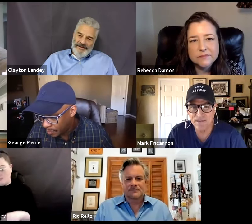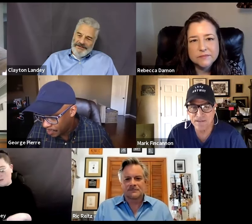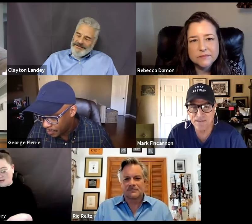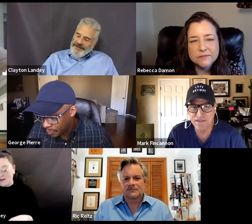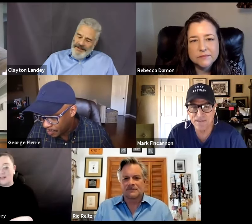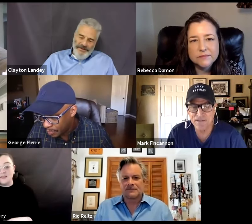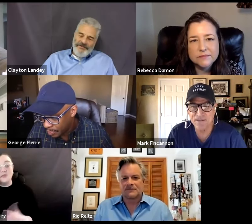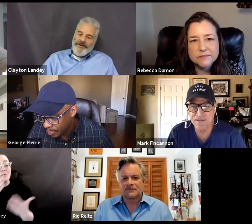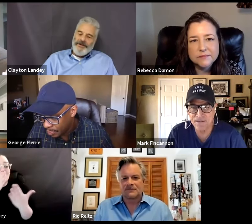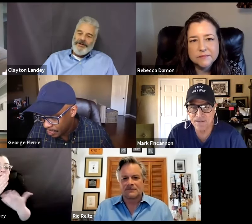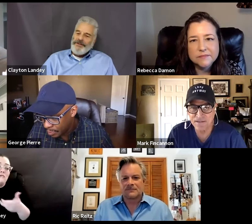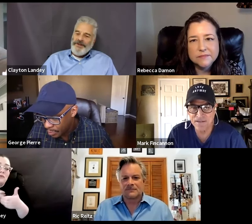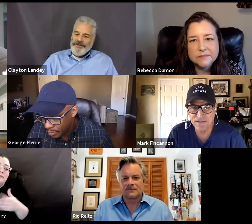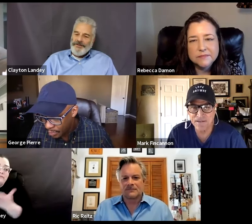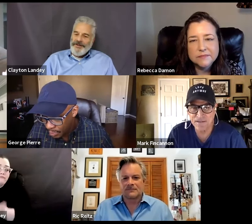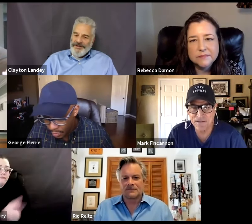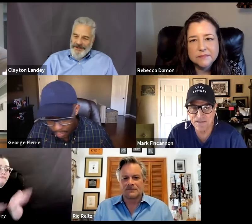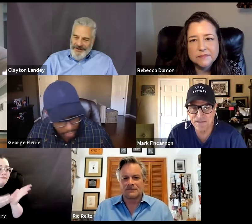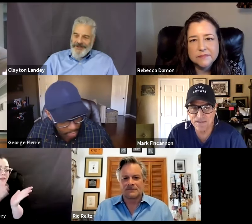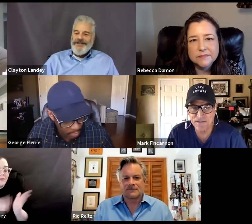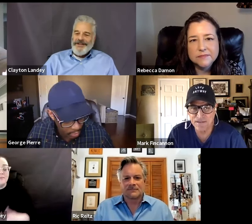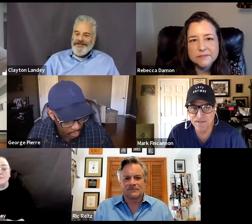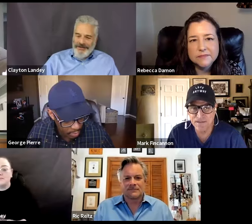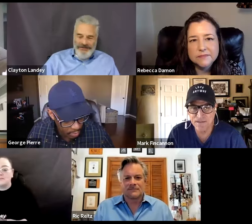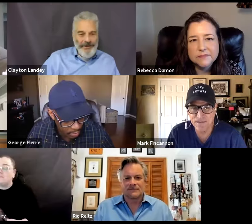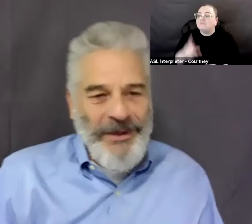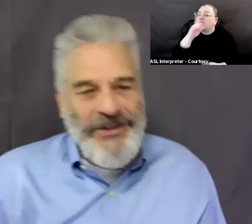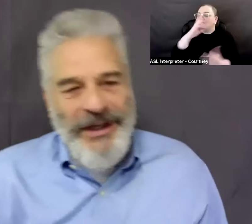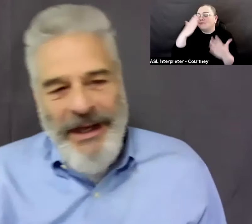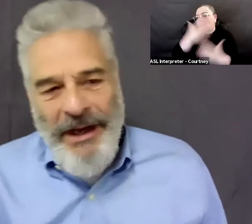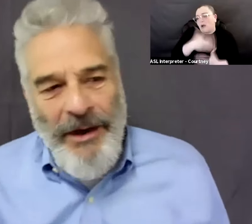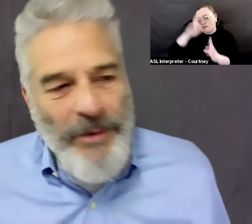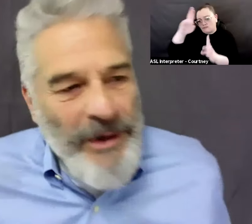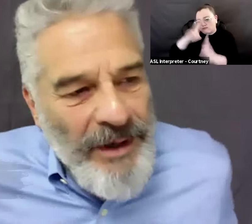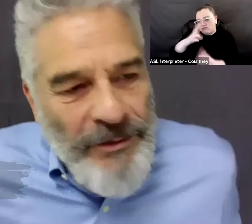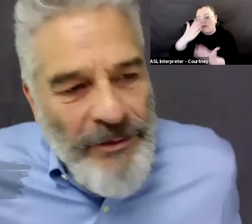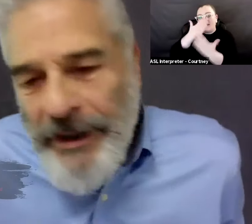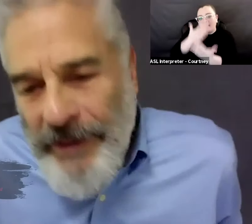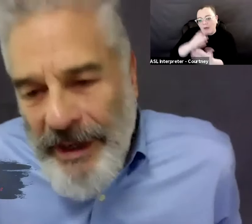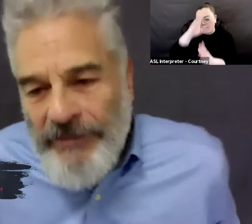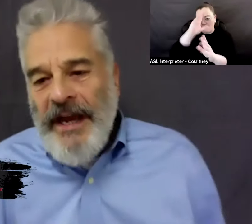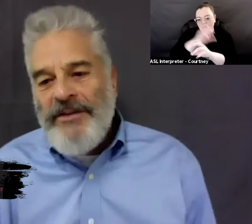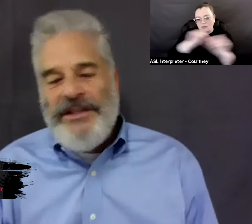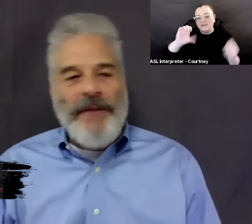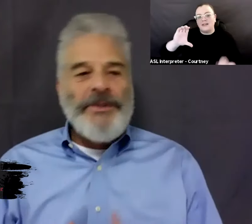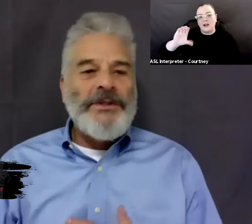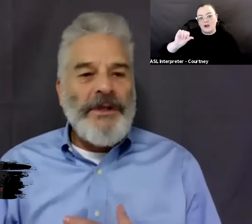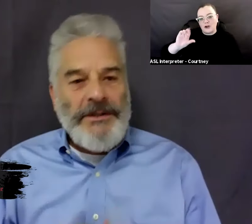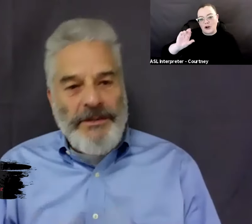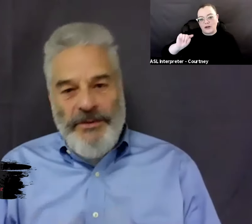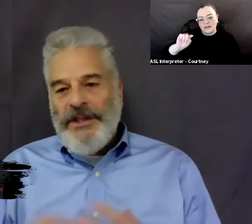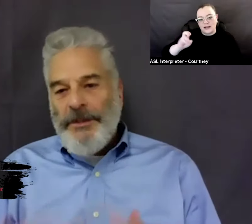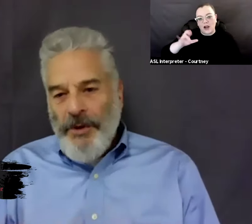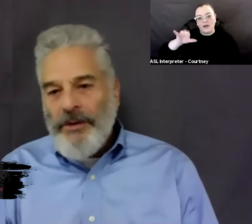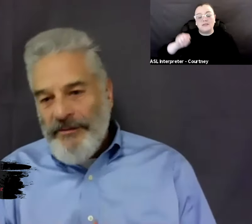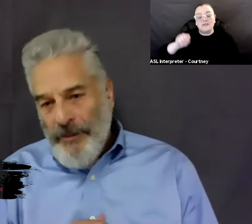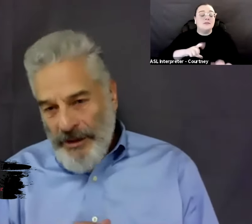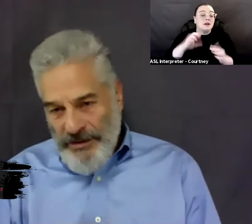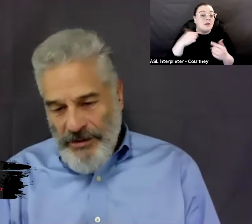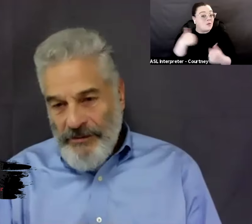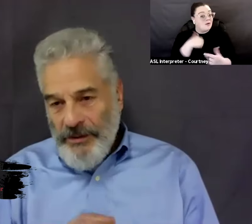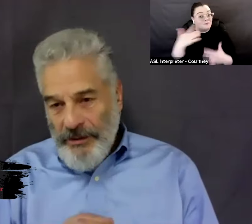take it away? It's my very great pleasure, President Carteris. Thank you so very much. We're very grateful to have this opportunity to present a